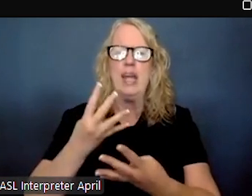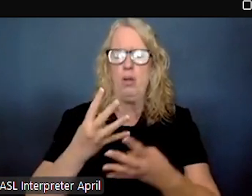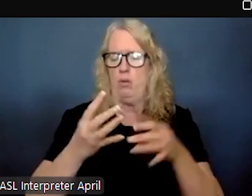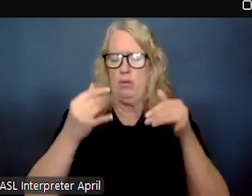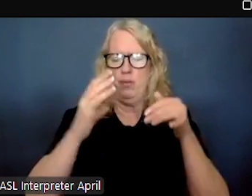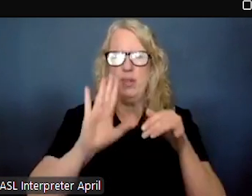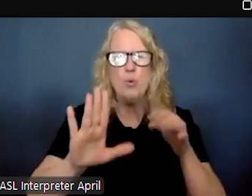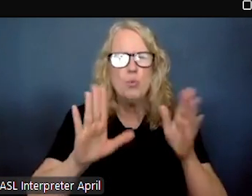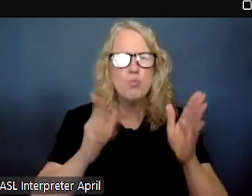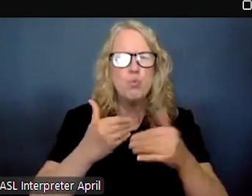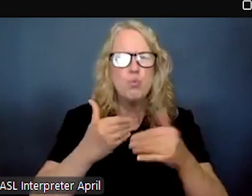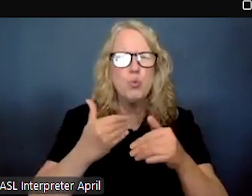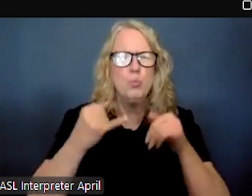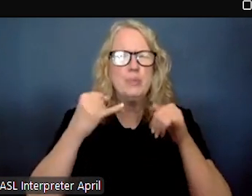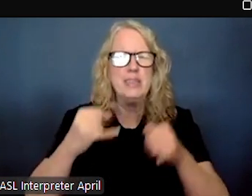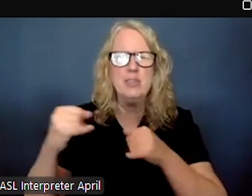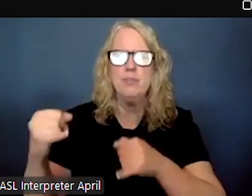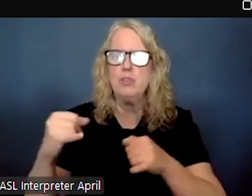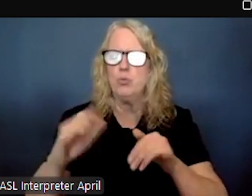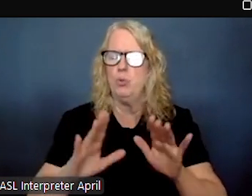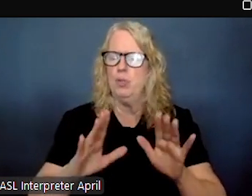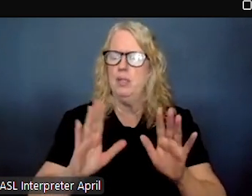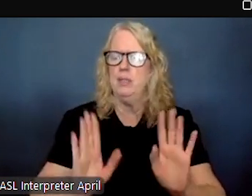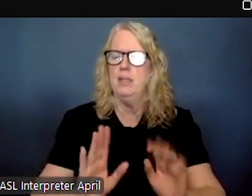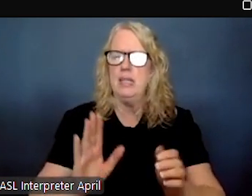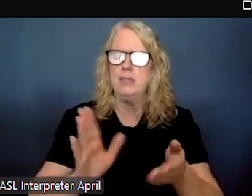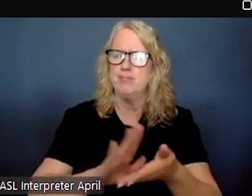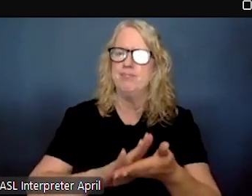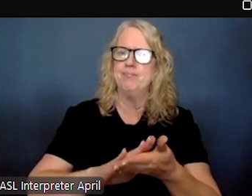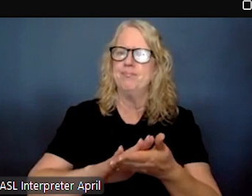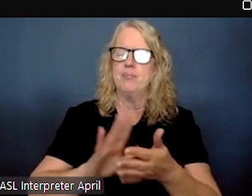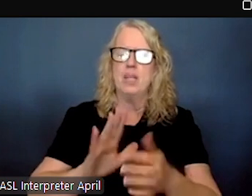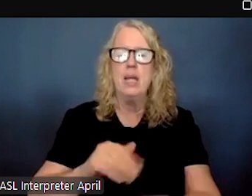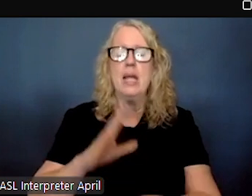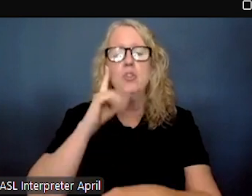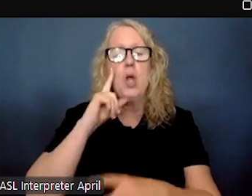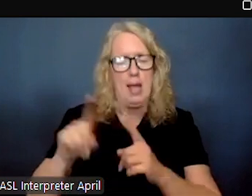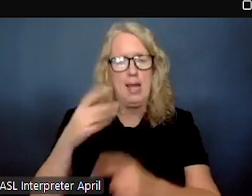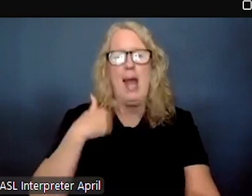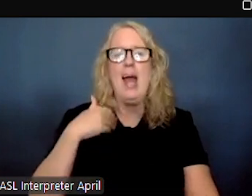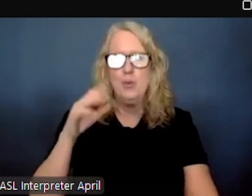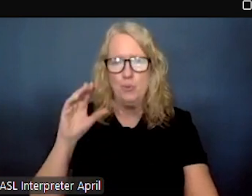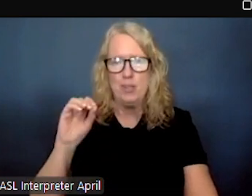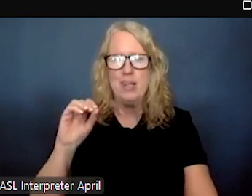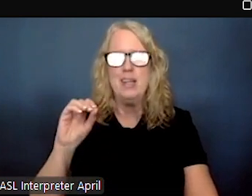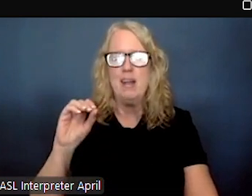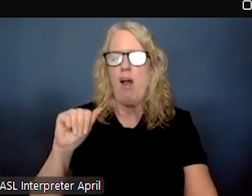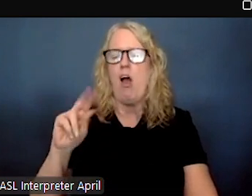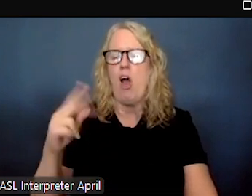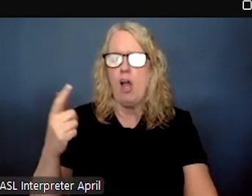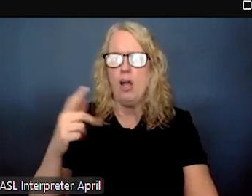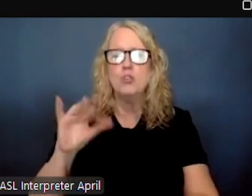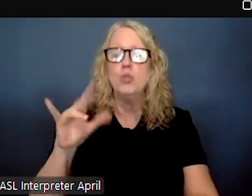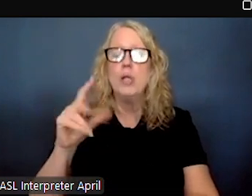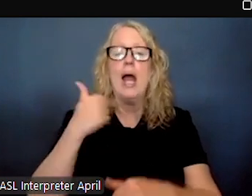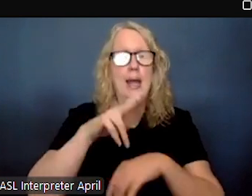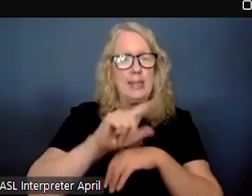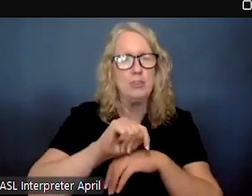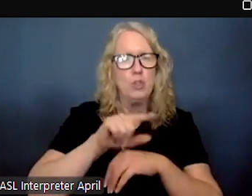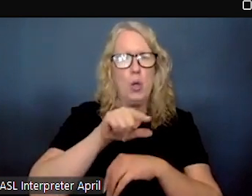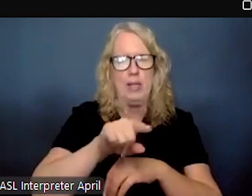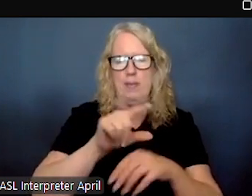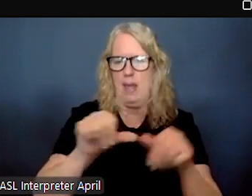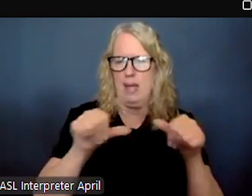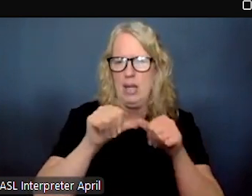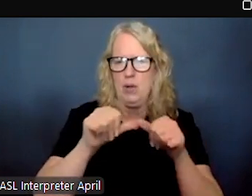individual rooms and that. And I currently work in an OBS unit in an emergency department where I'm a consultant.